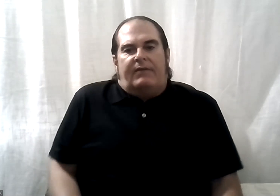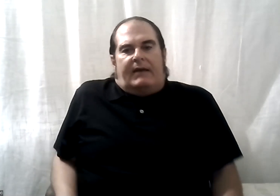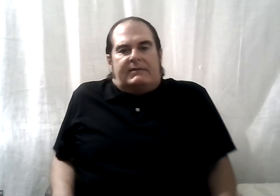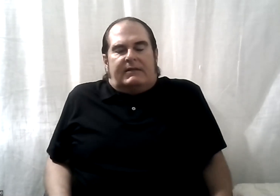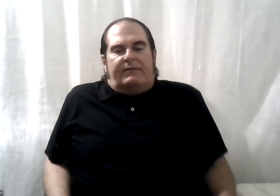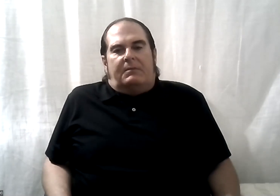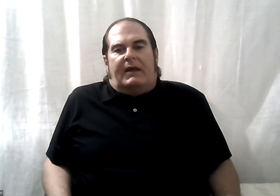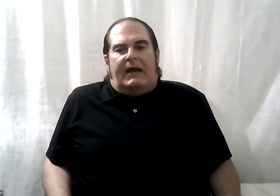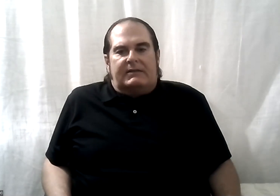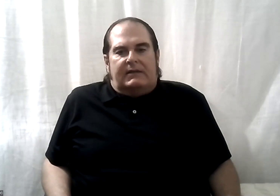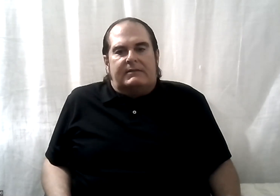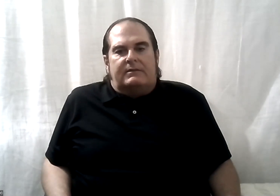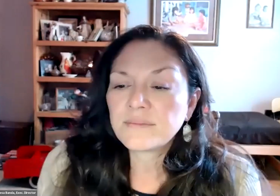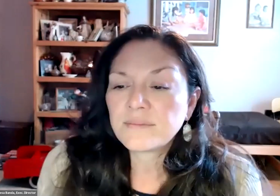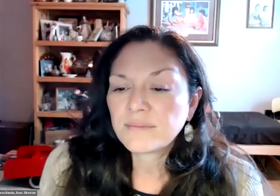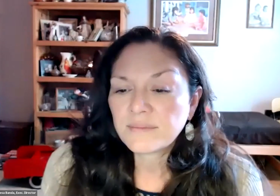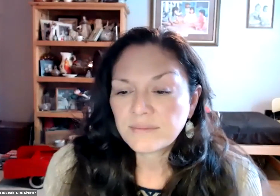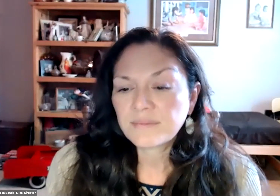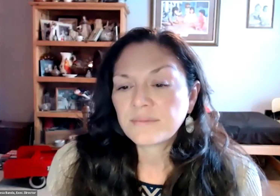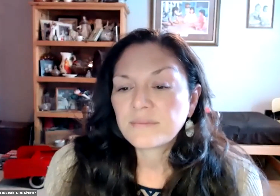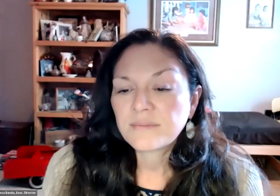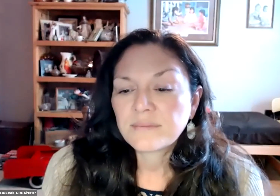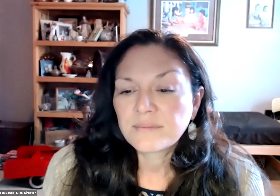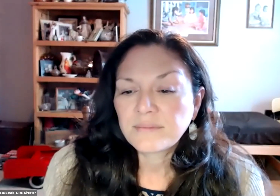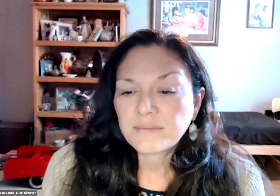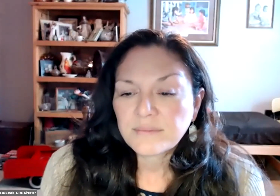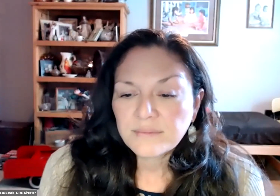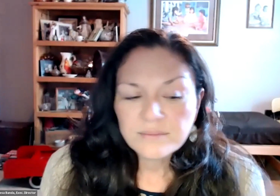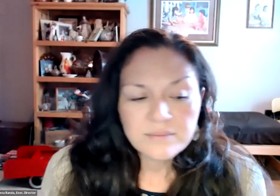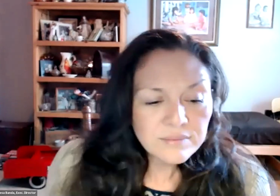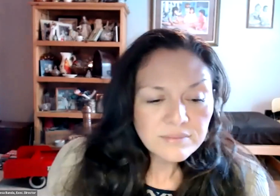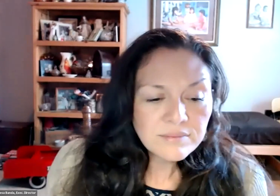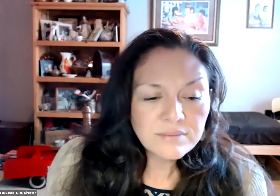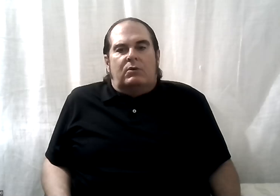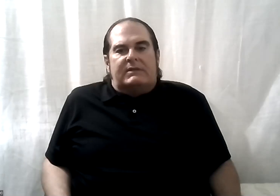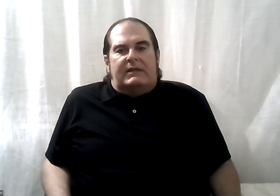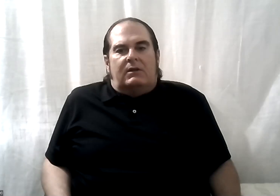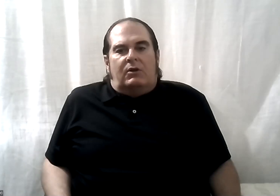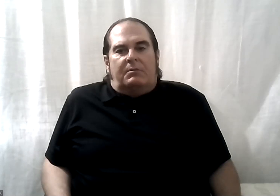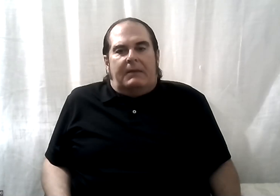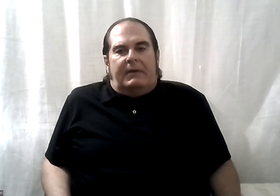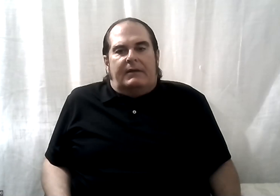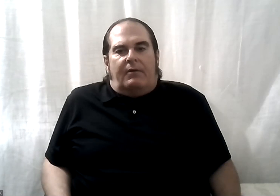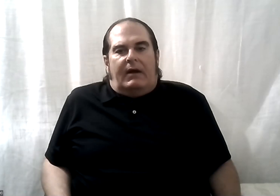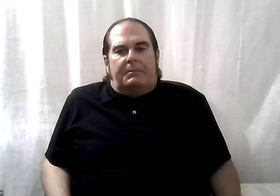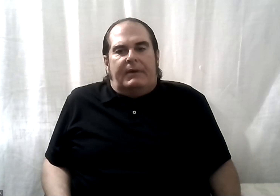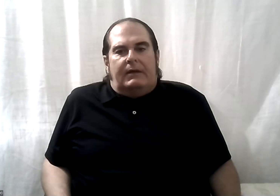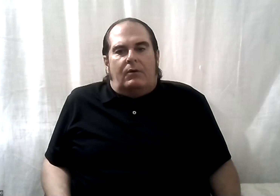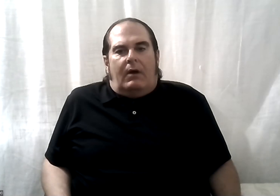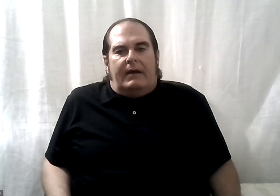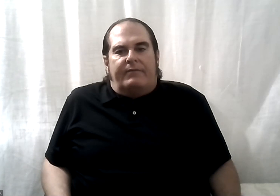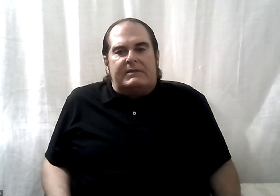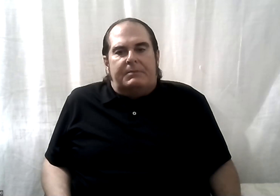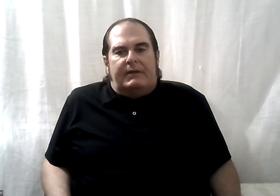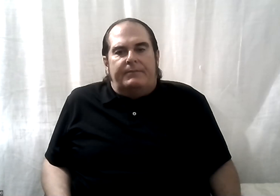to give them that access. There's many different ways. The schools need to include maybe in their IEP